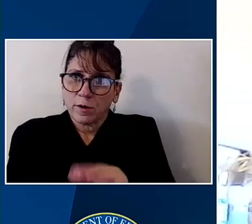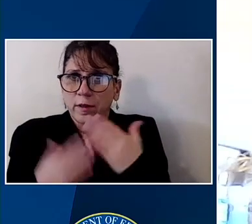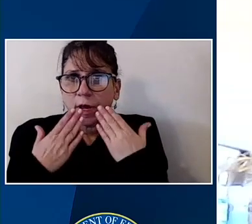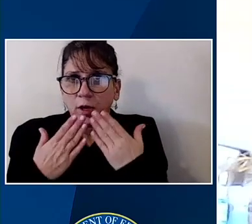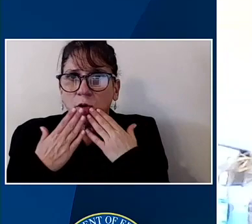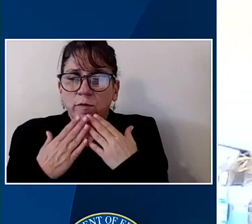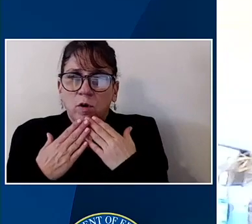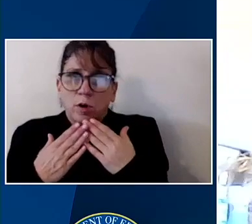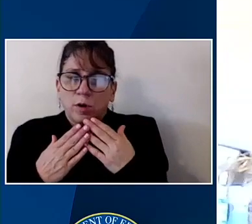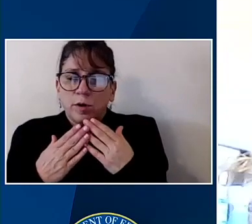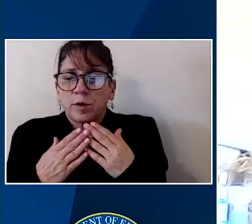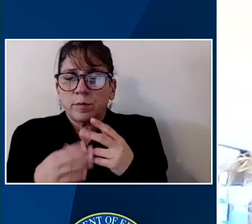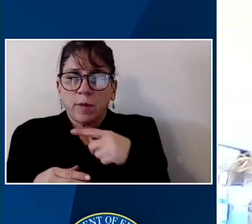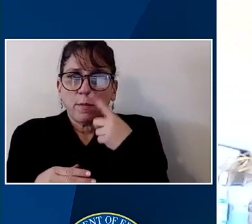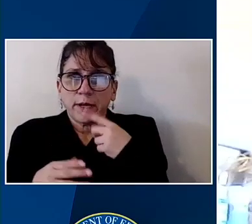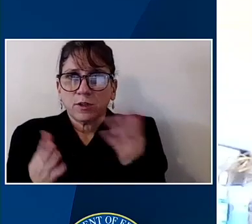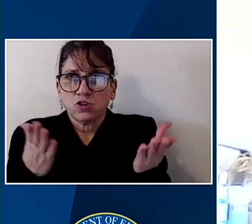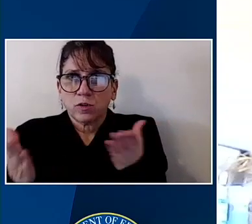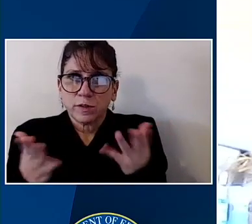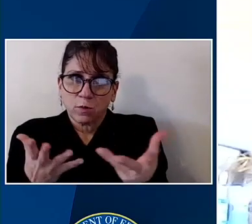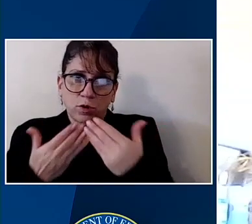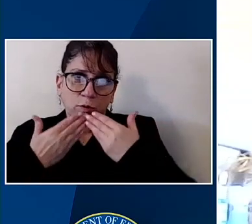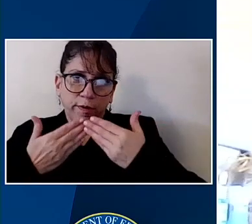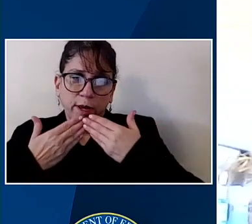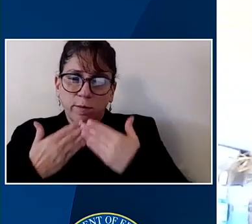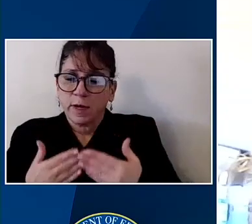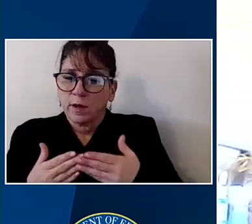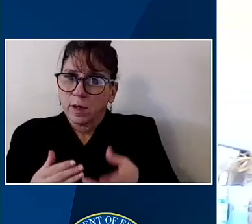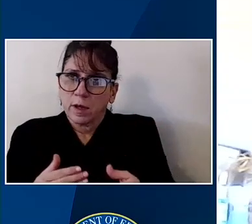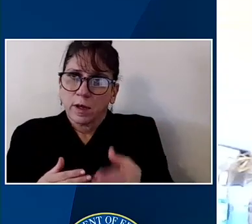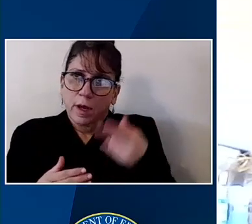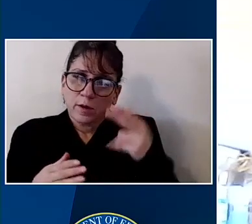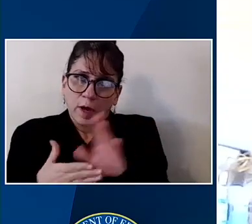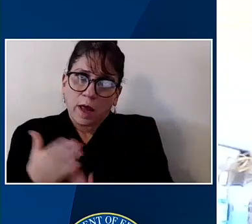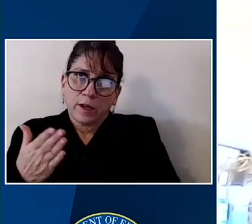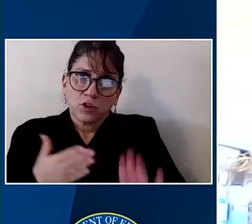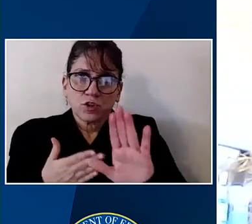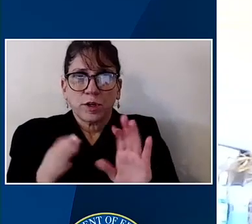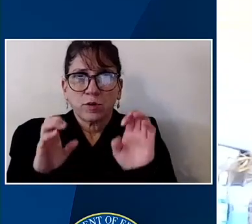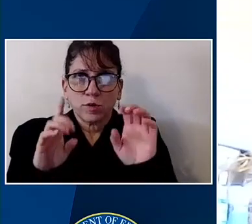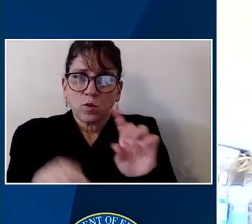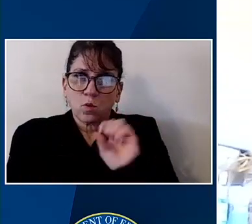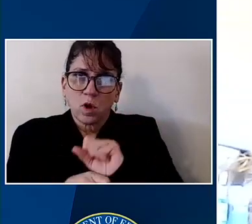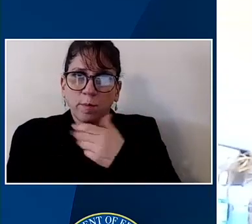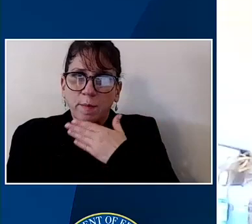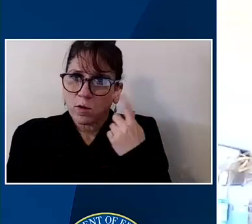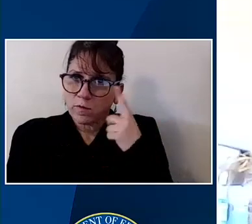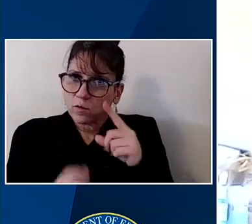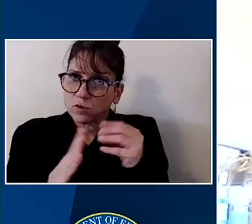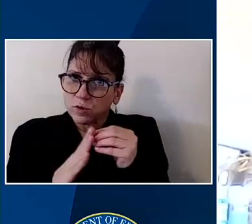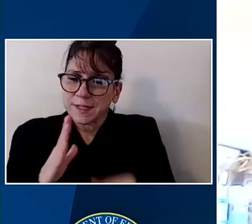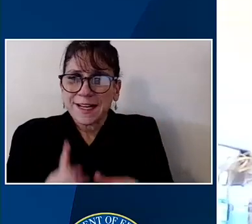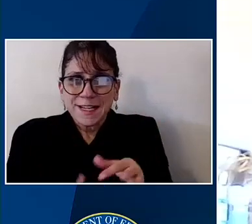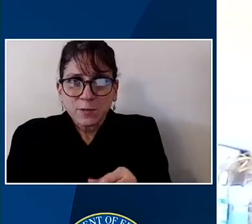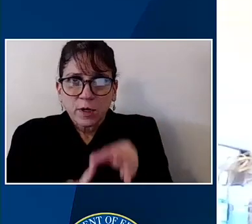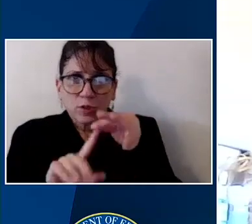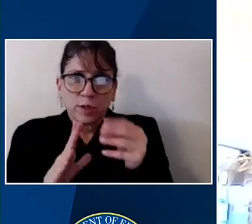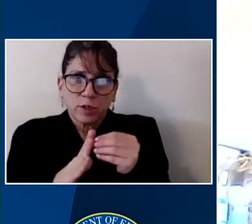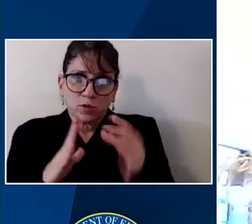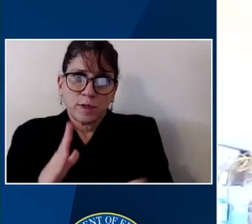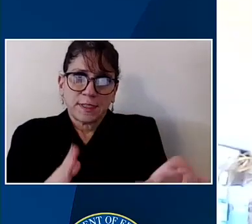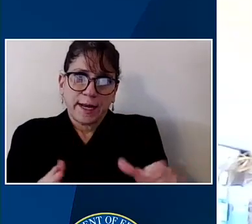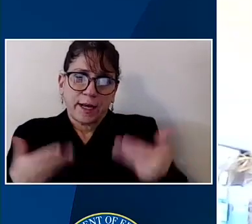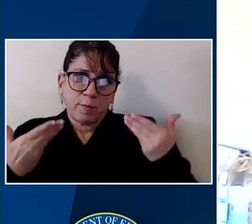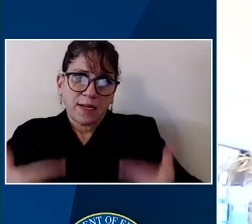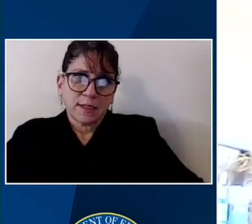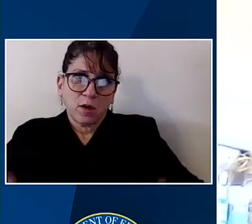service. I want to thank you for making higher education work better for students, especially students such as myself.